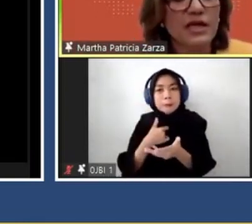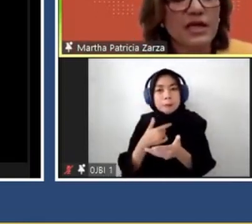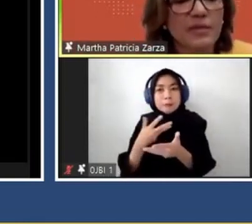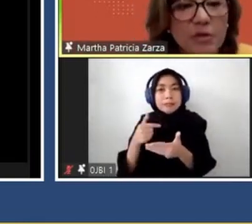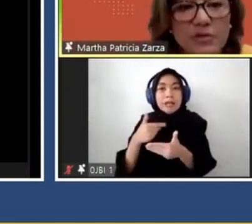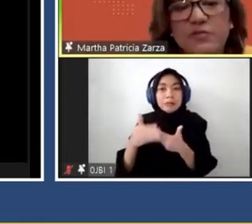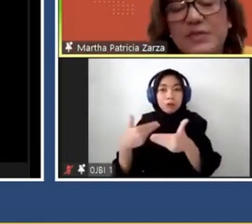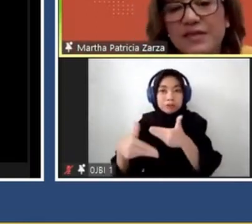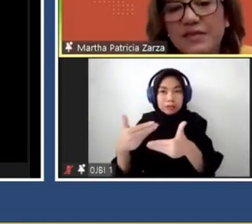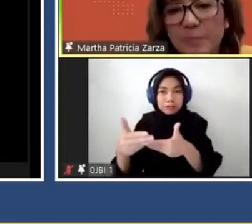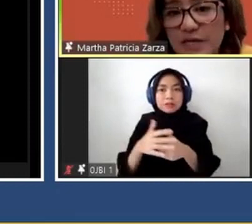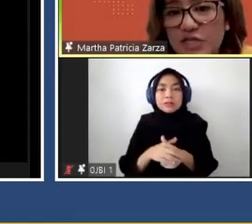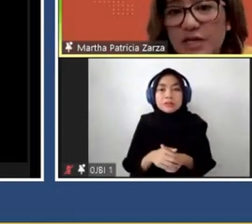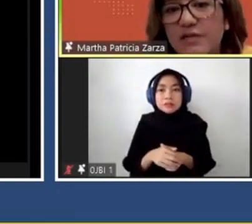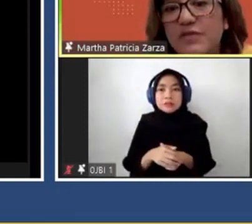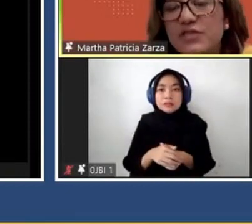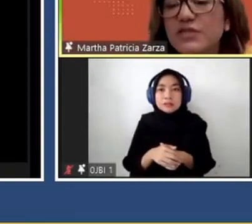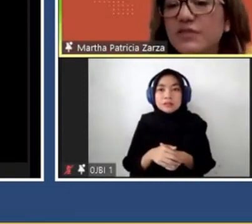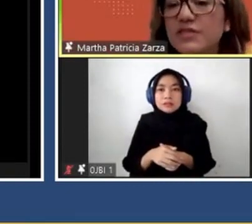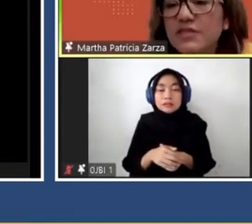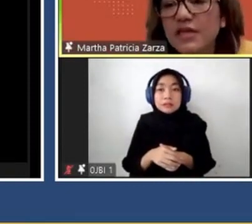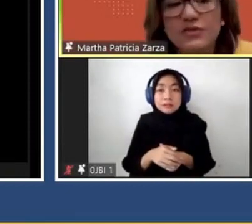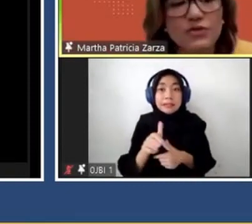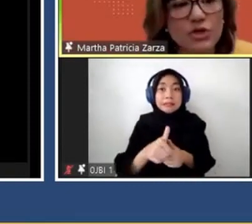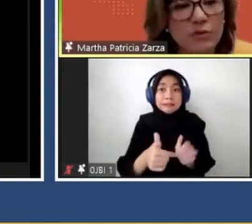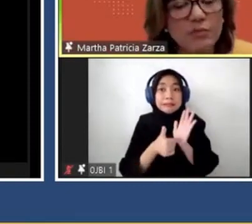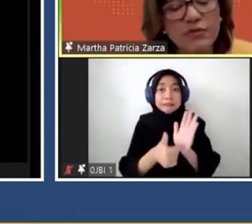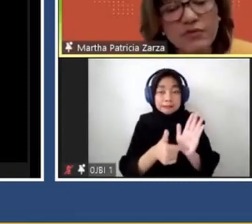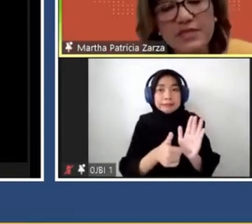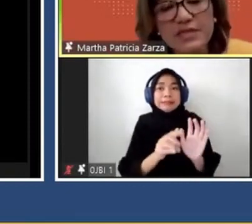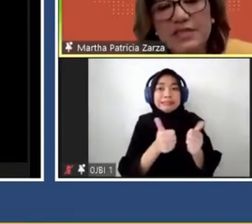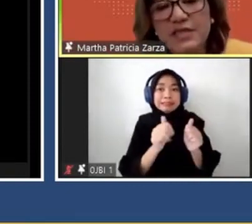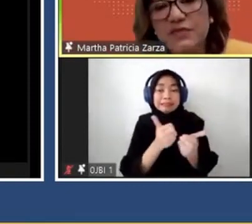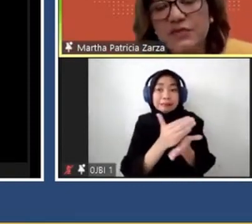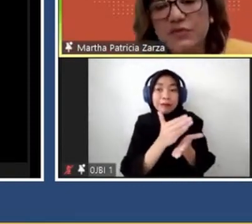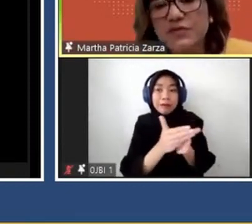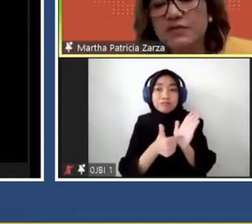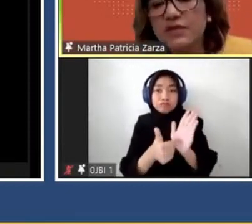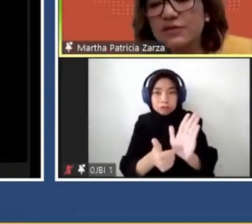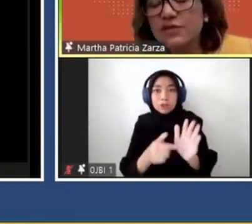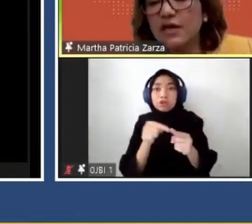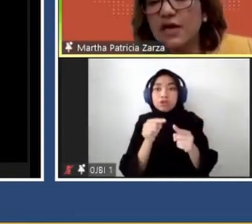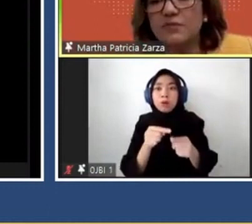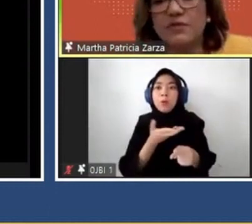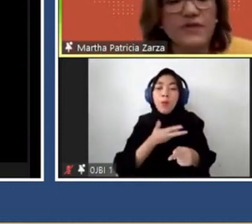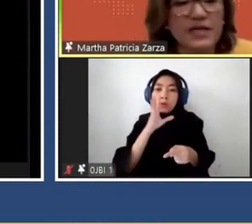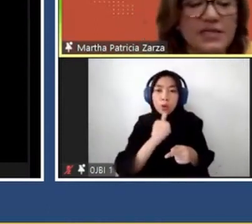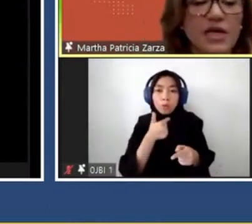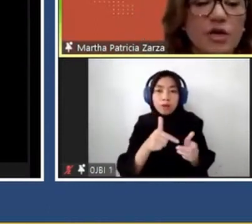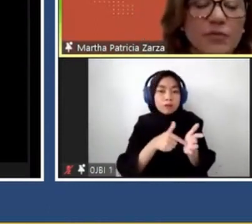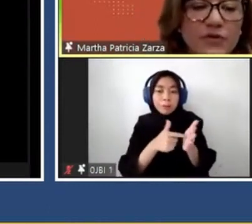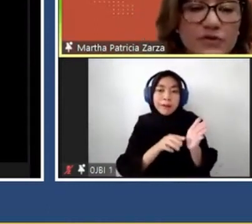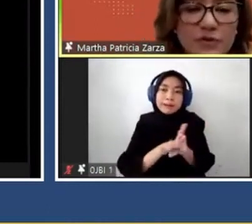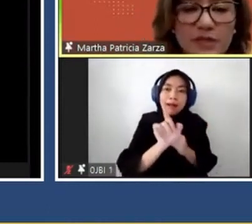project. The purpose of presenting the partial results of this study is to show improvements in the design of stoves that reduce the harmful